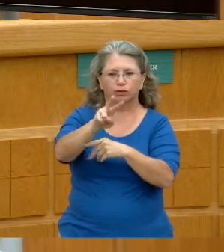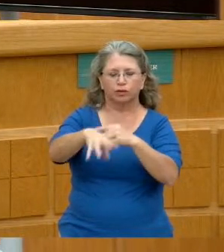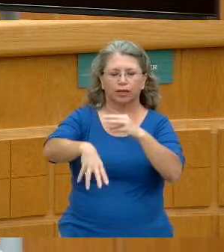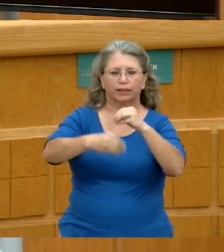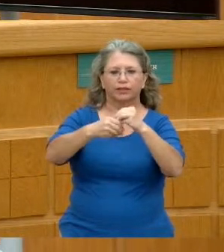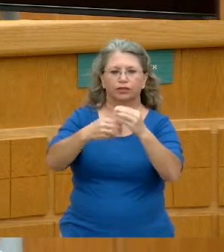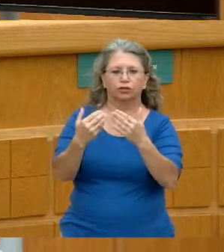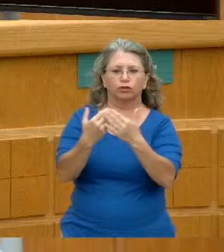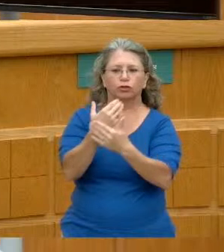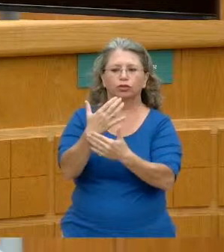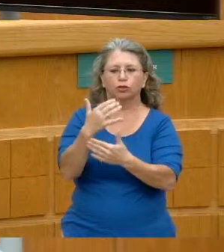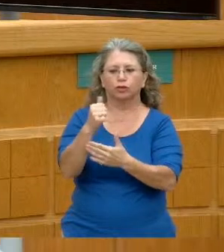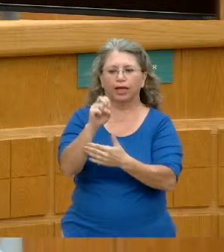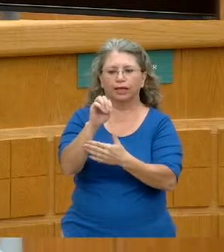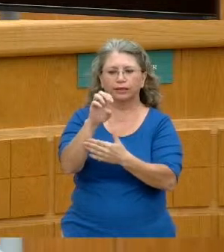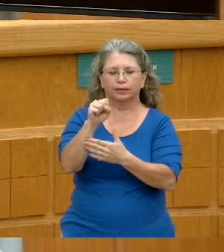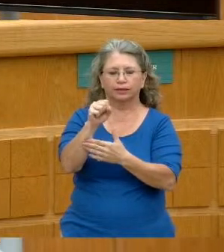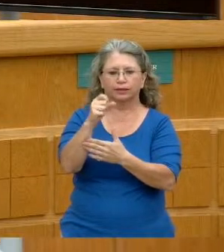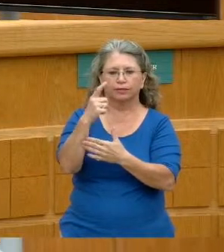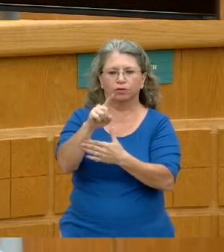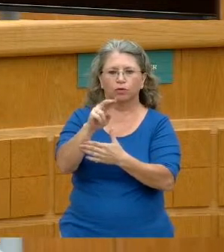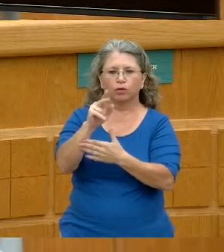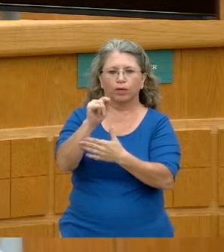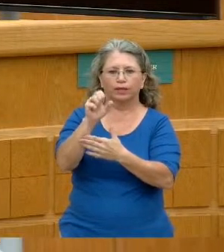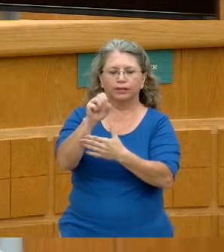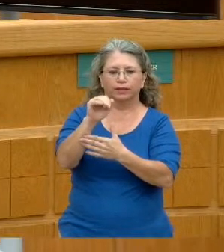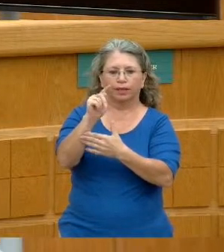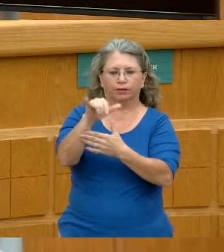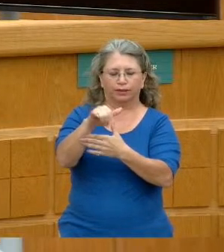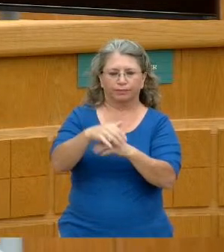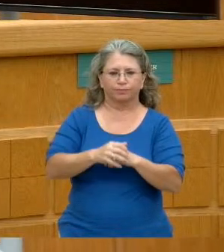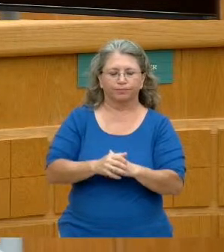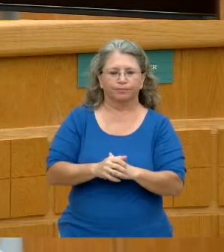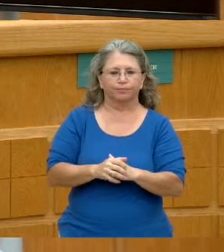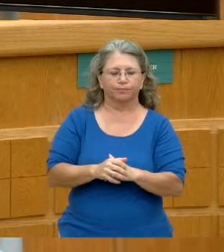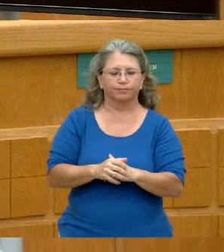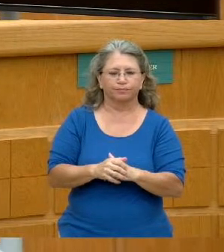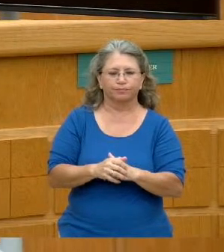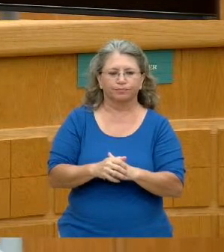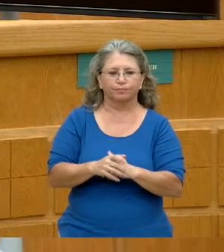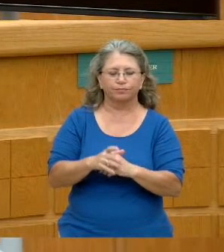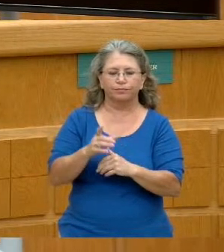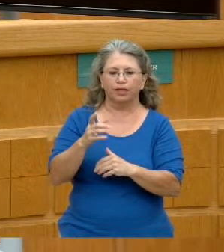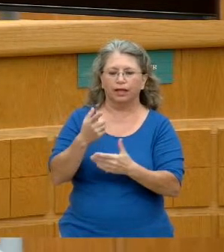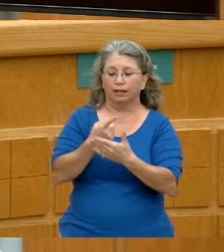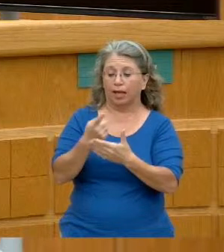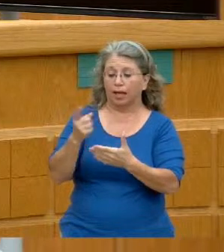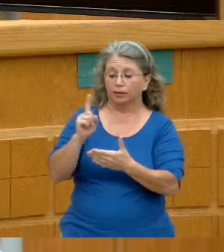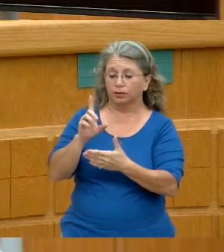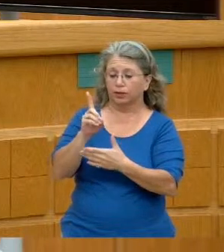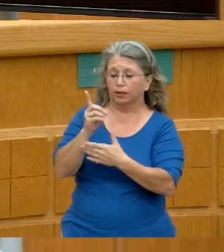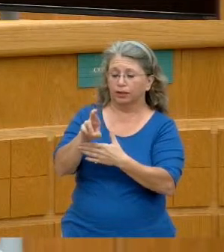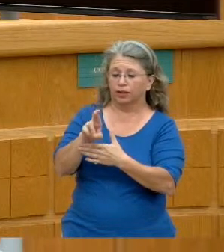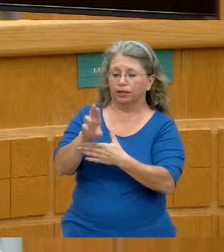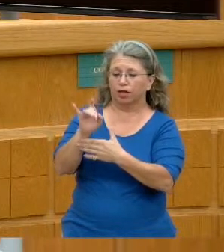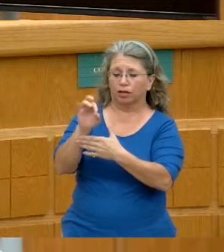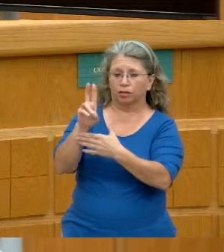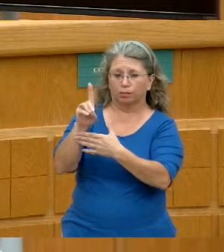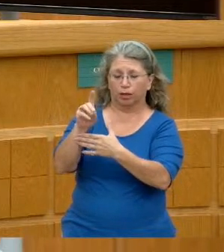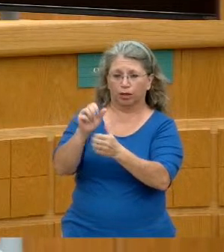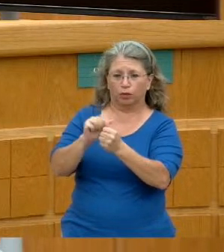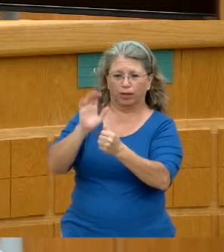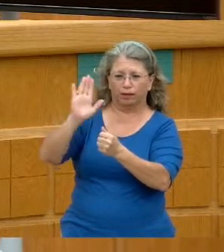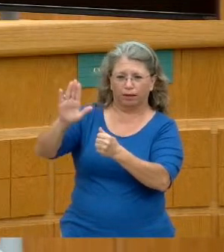additional new cases for Nueces County. And Dr. Bird last week, with his